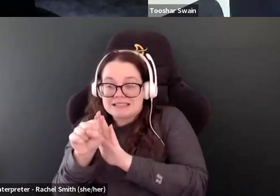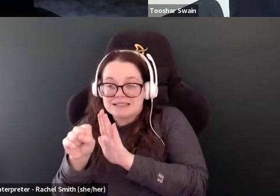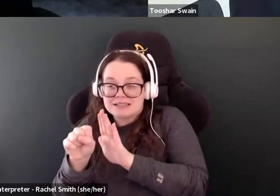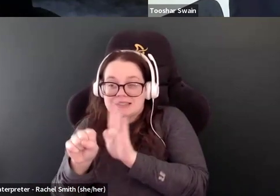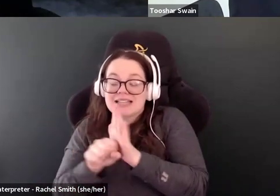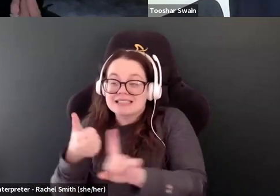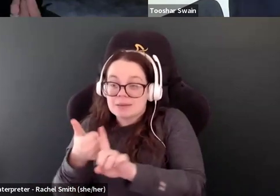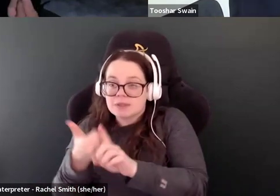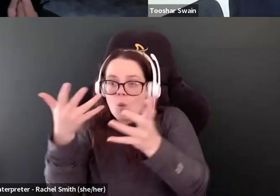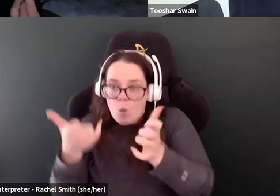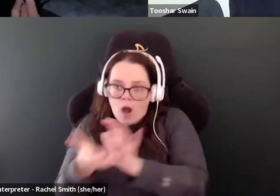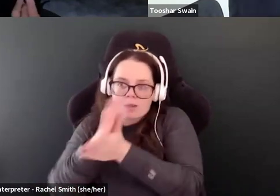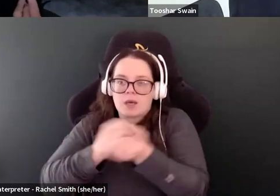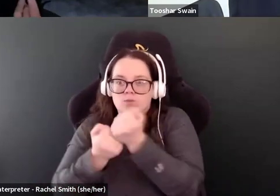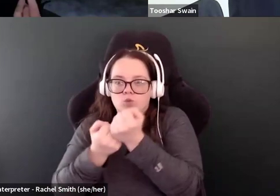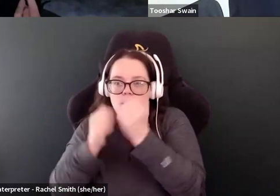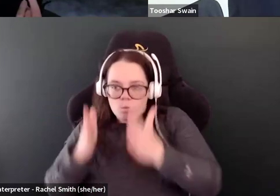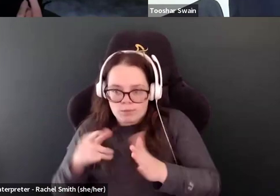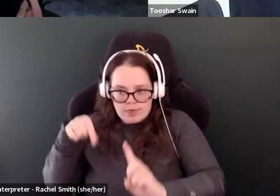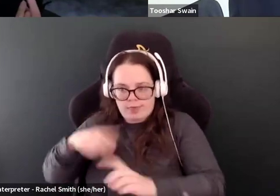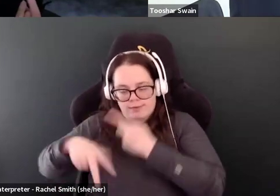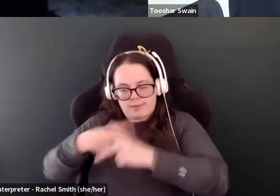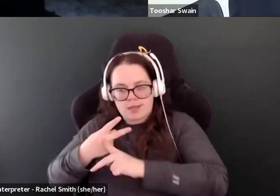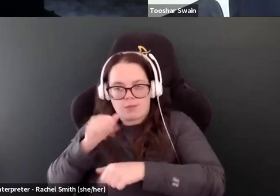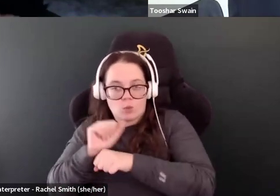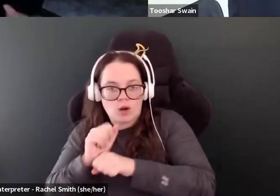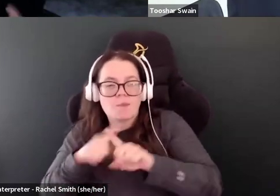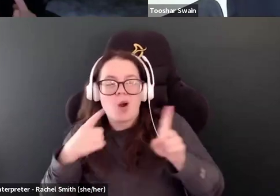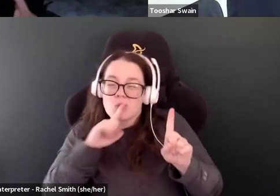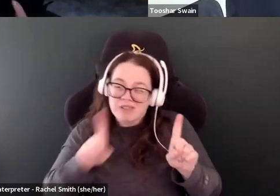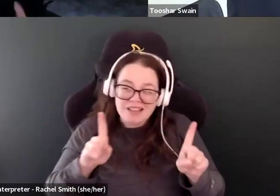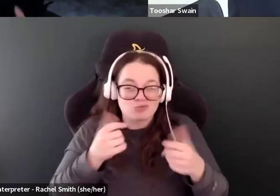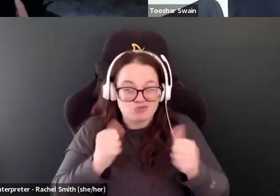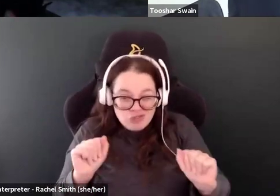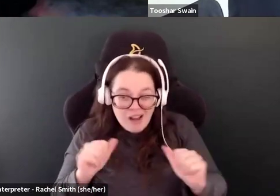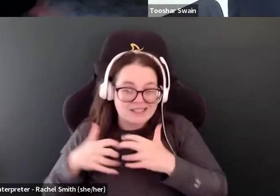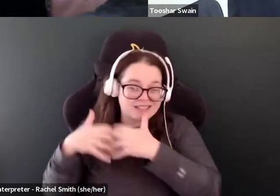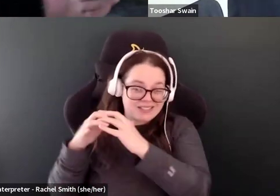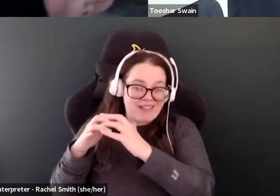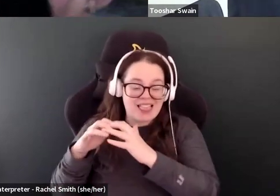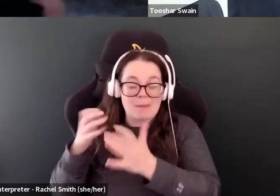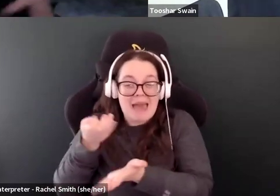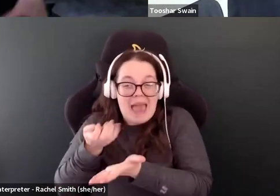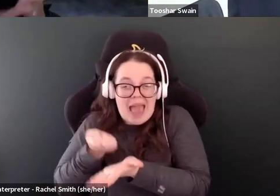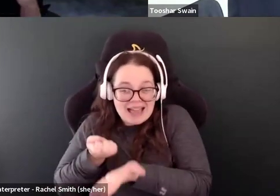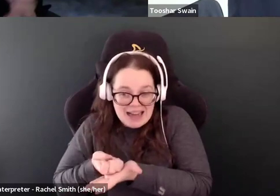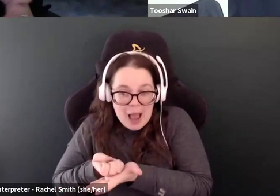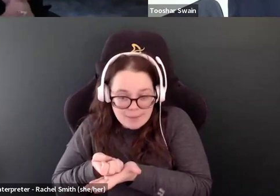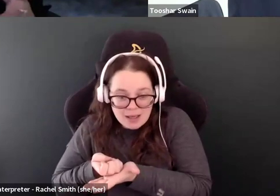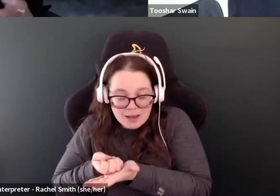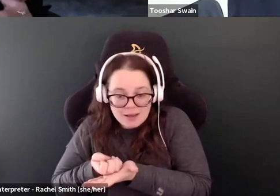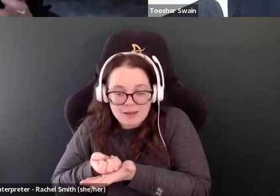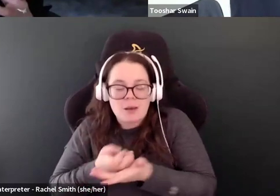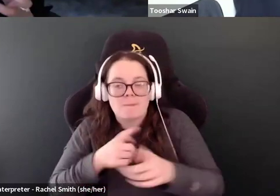work. But we're really working hard to be able to develop both economic cases. So this Alzheimer's work that I mentioned is really important, but also scientific cases.